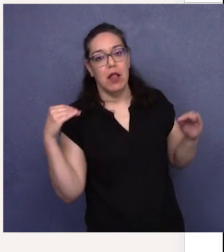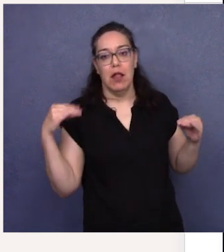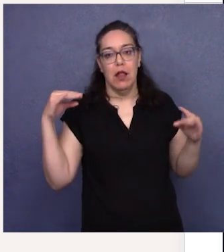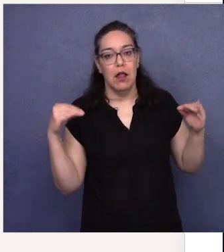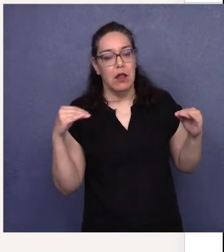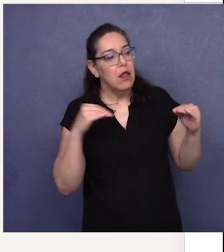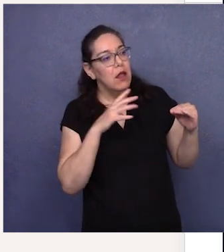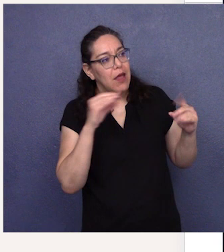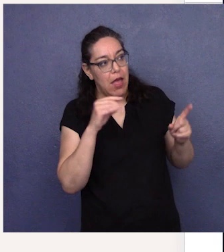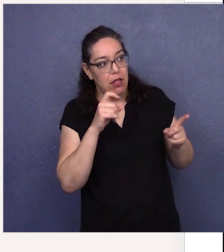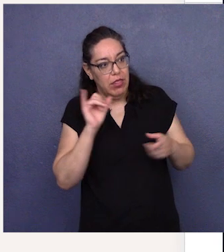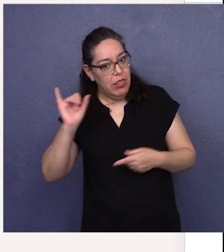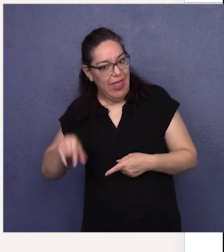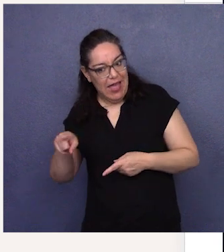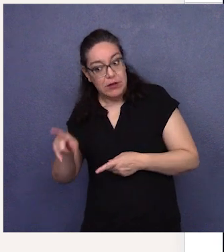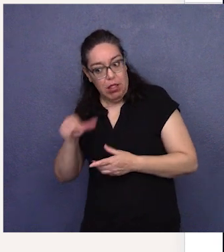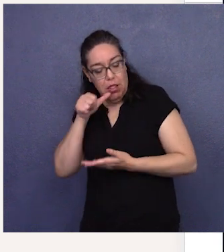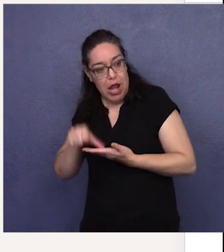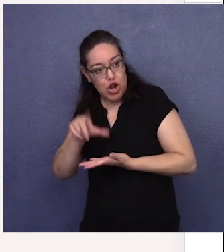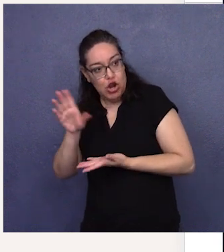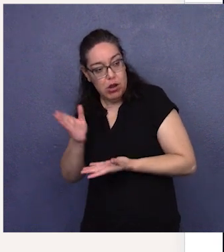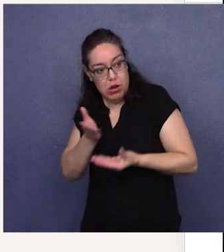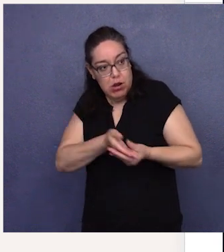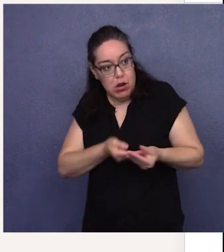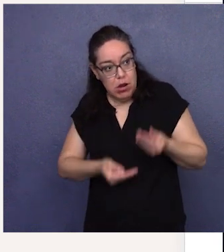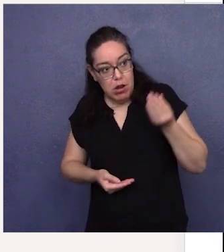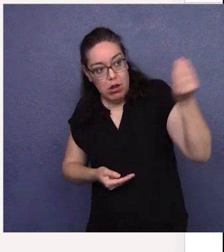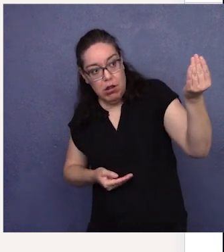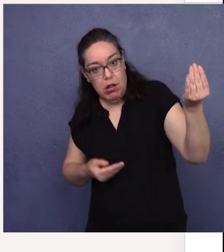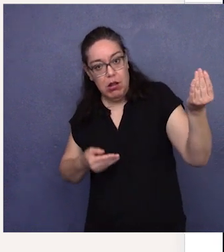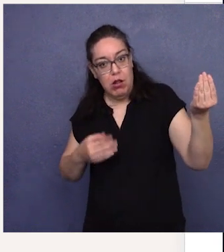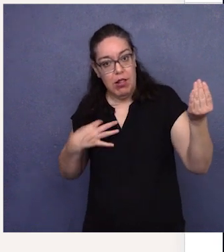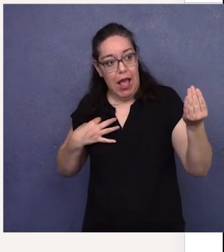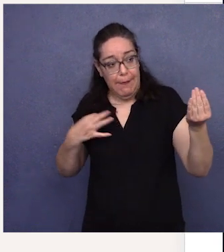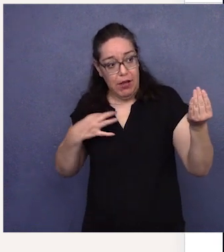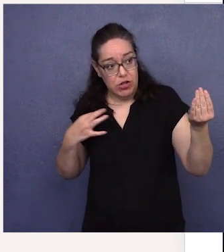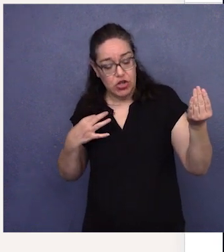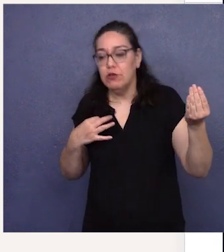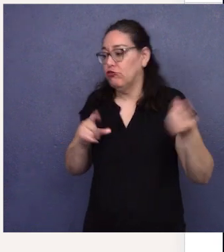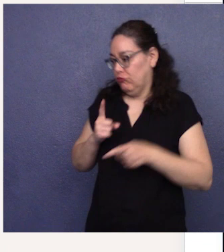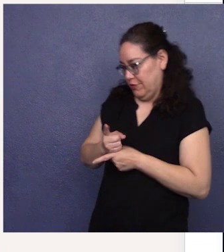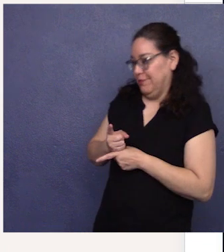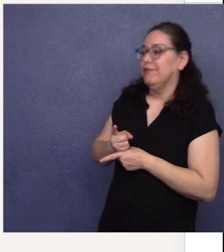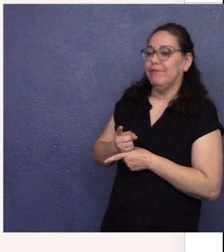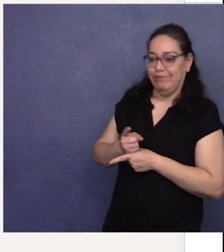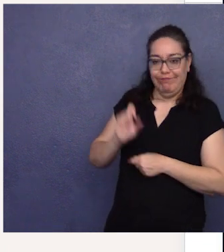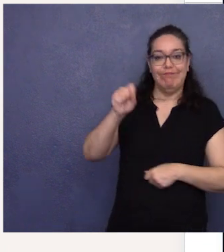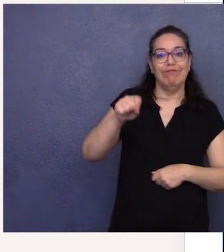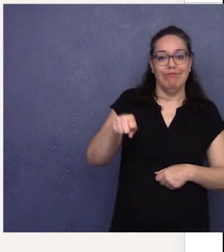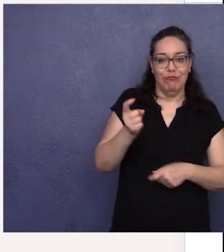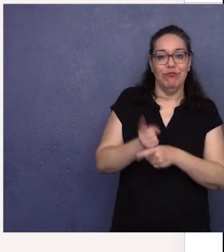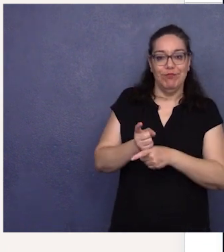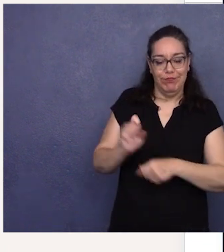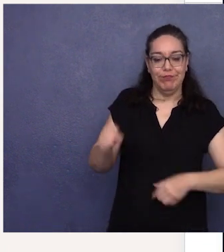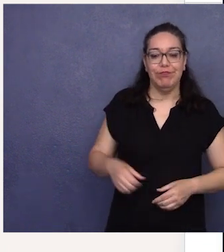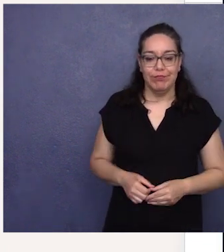And that would be included in the application when it's turned in. Correct. All right.